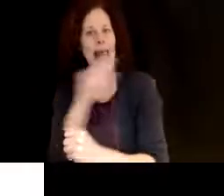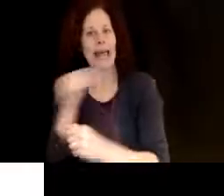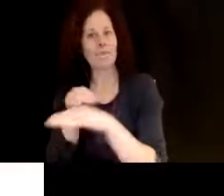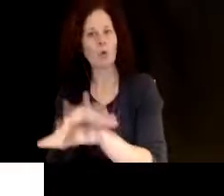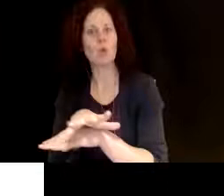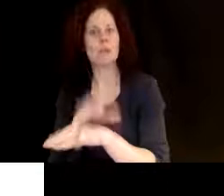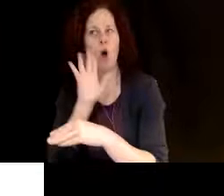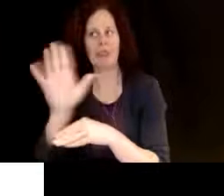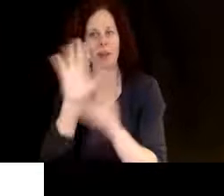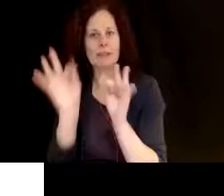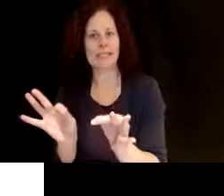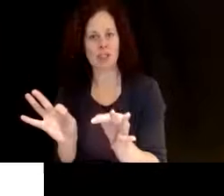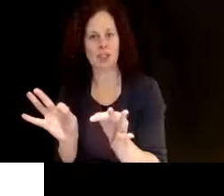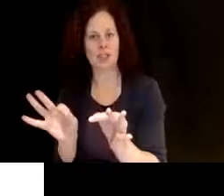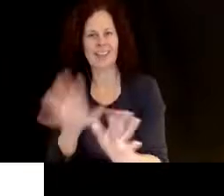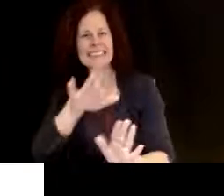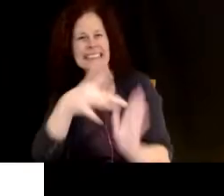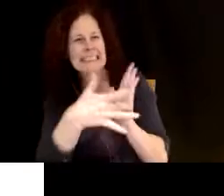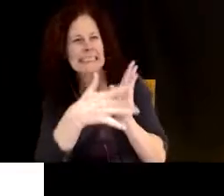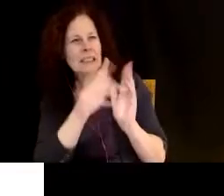Should I wait for the slide, or?